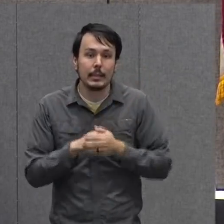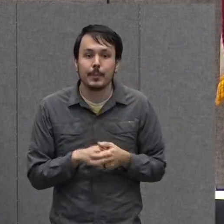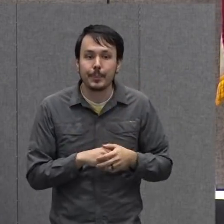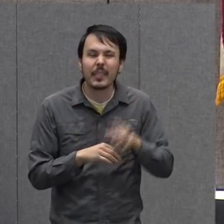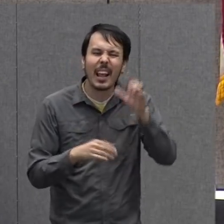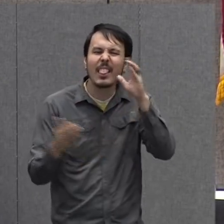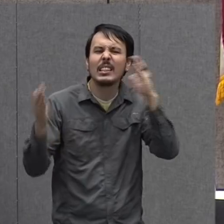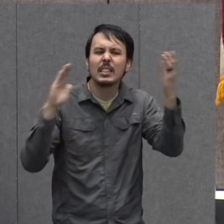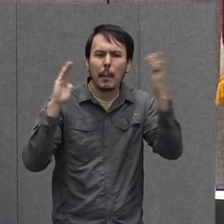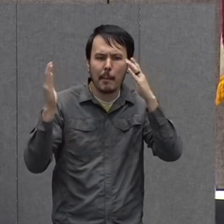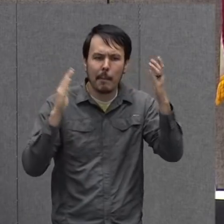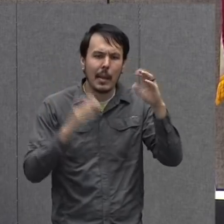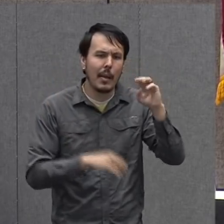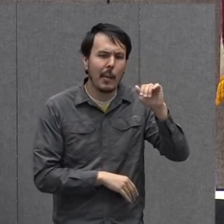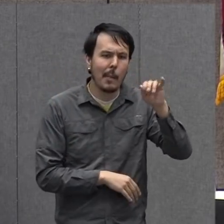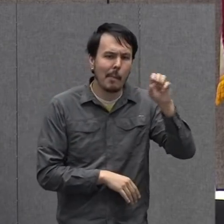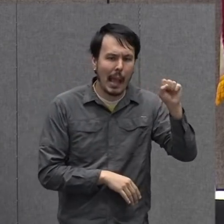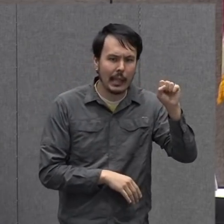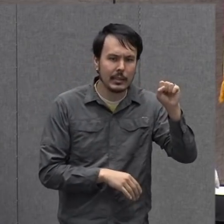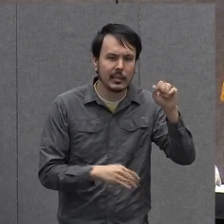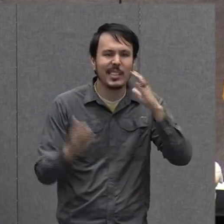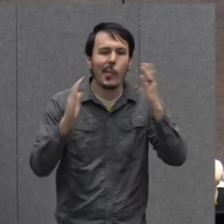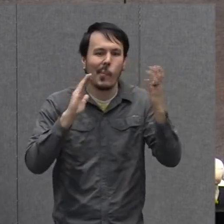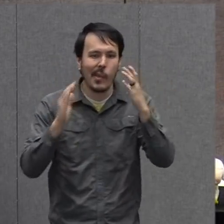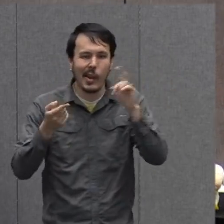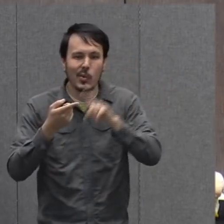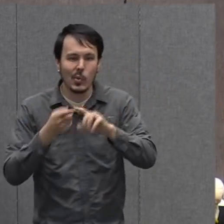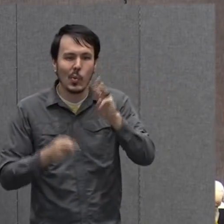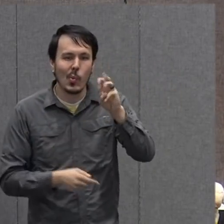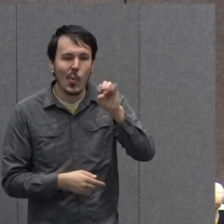questions as we're starting to explore and learn more about gravity.